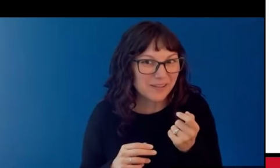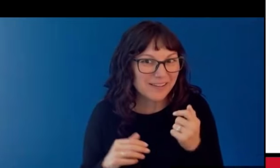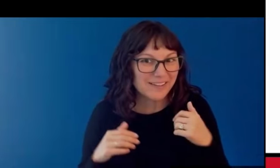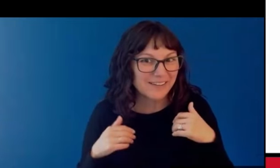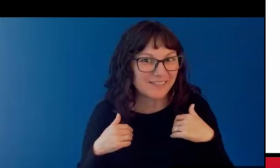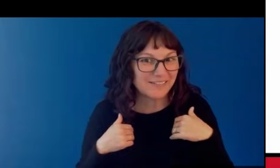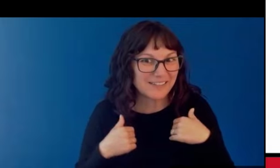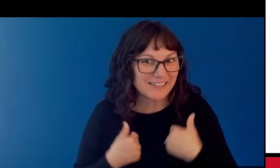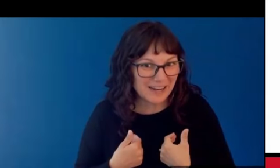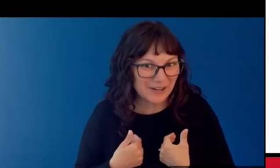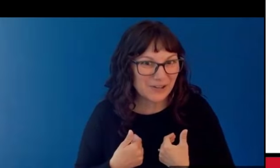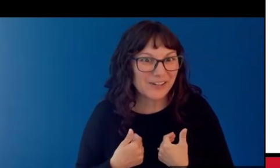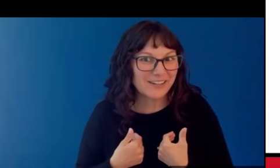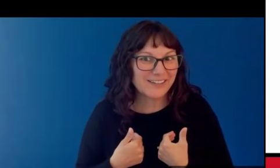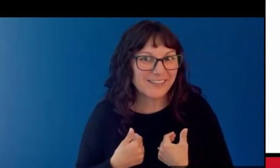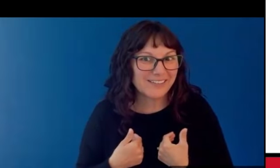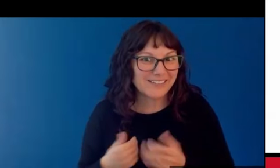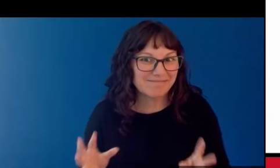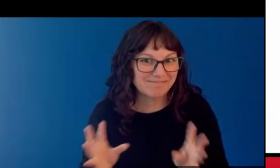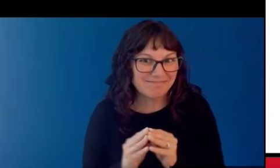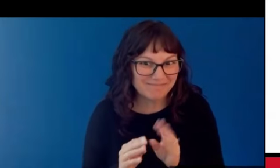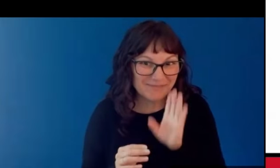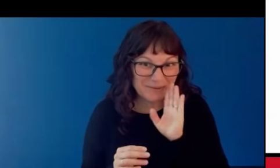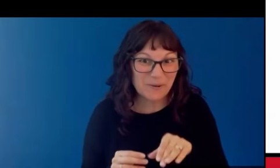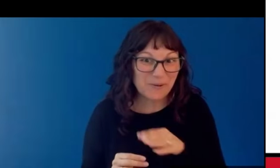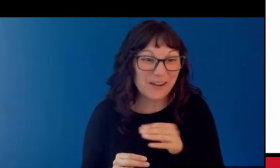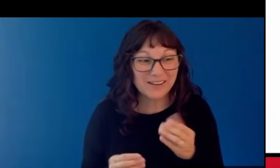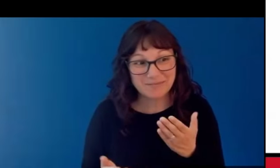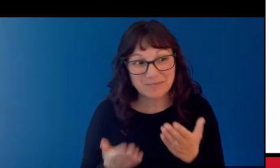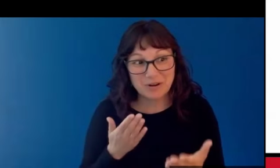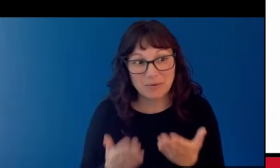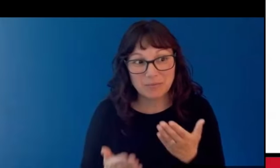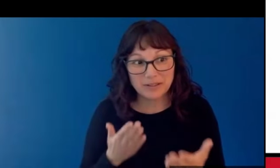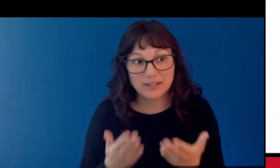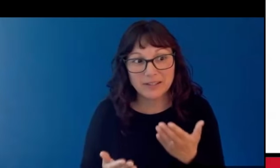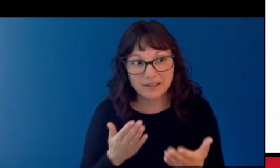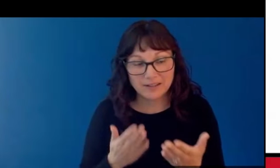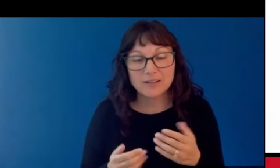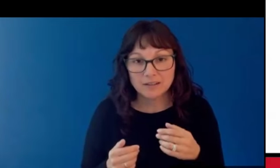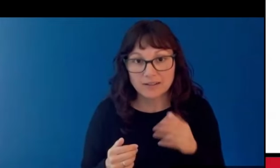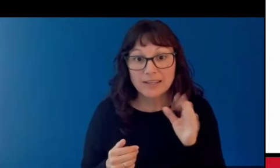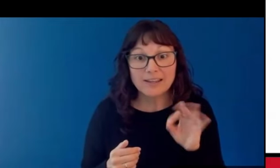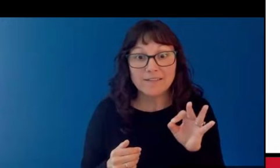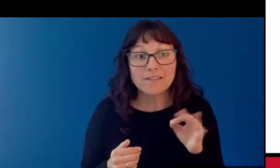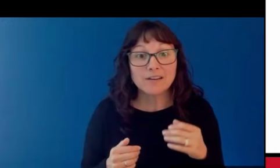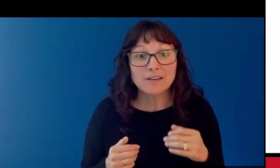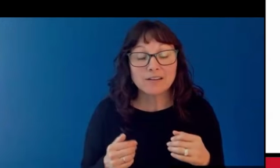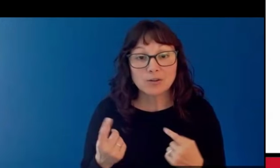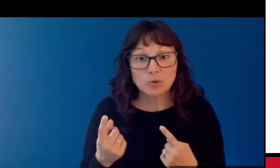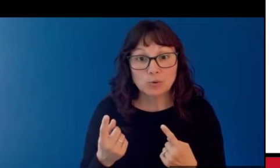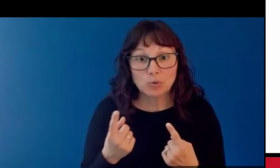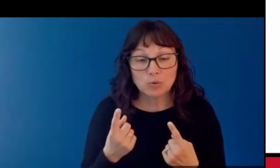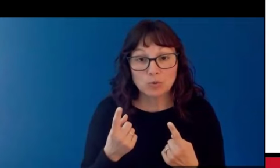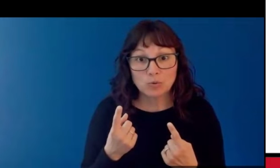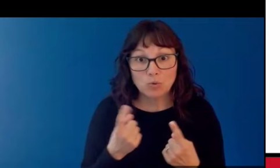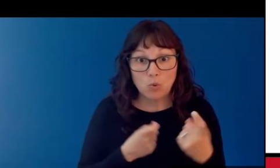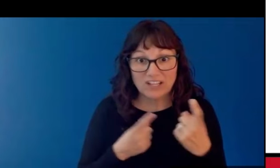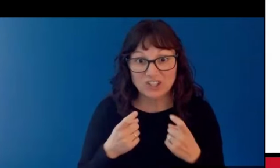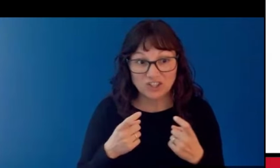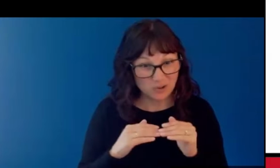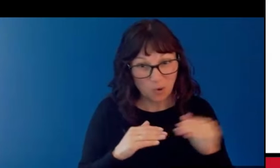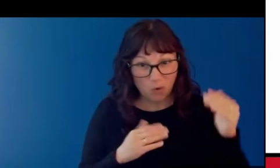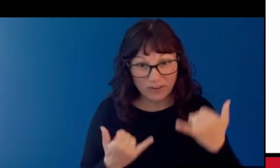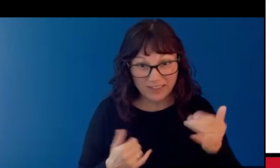tiring ride, and you'll probably, if you have questions that go beyond this